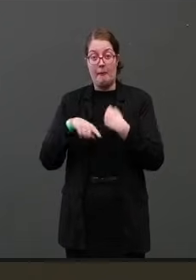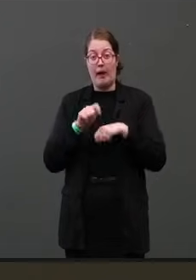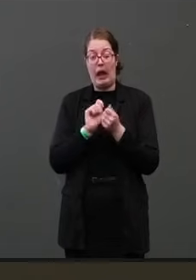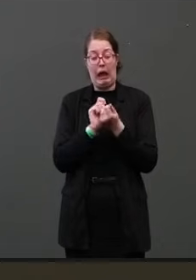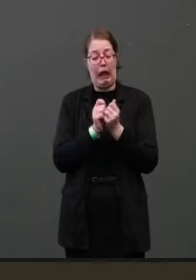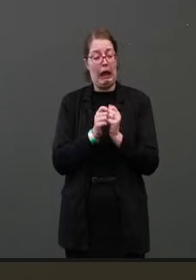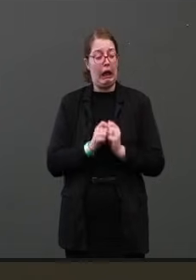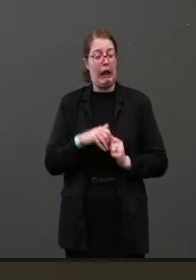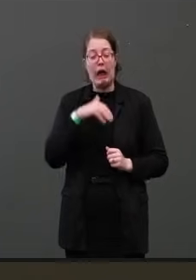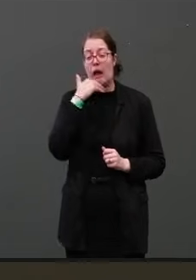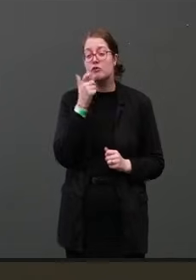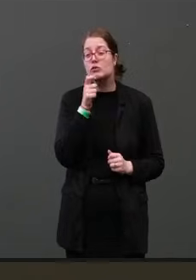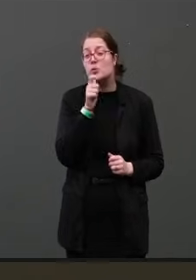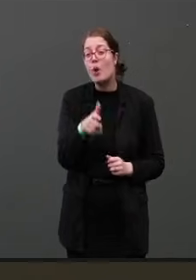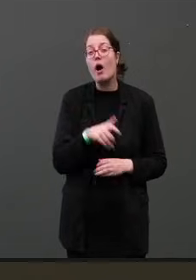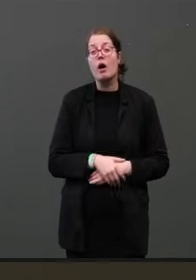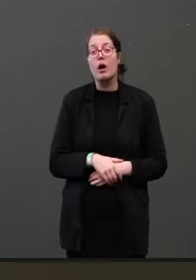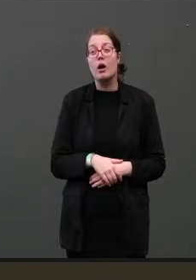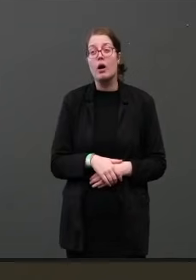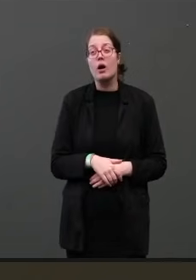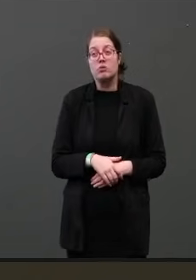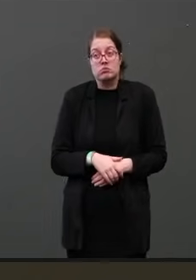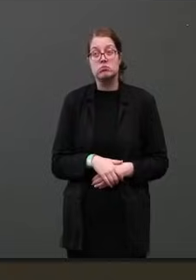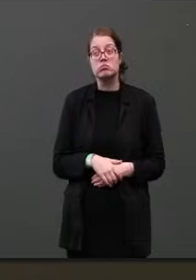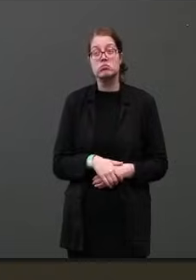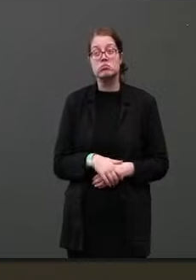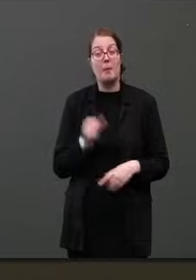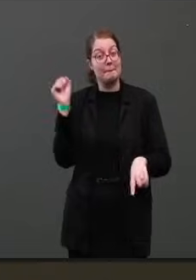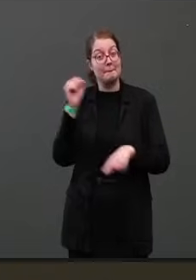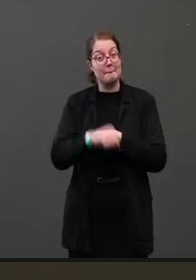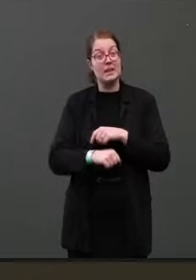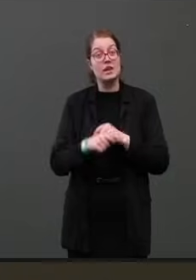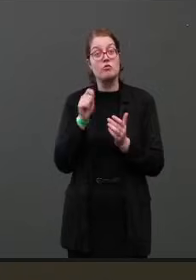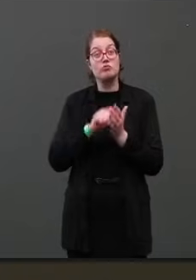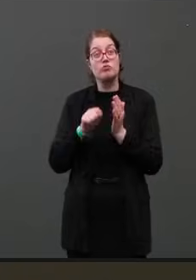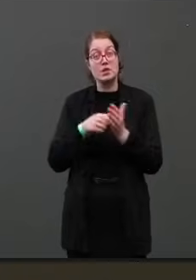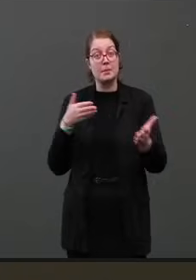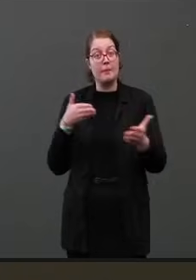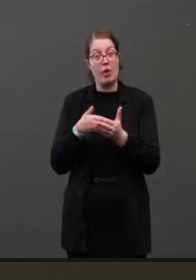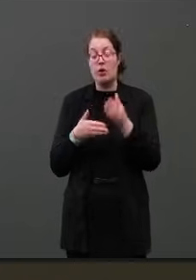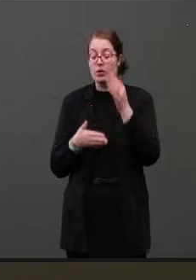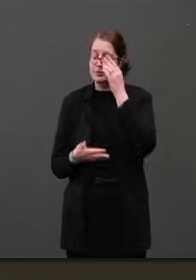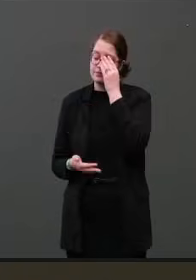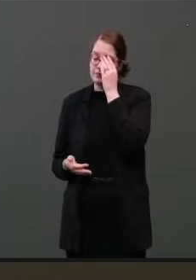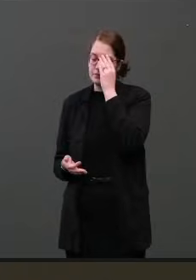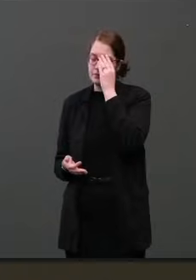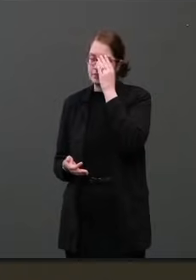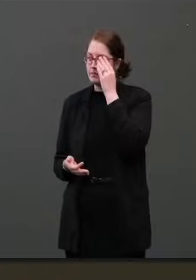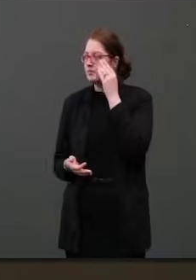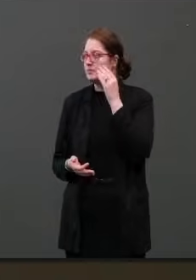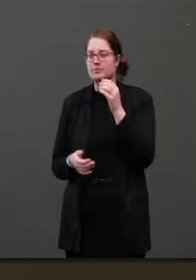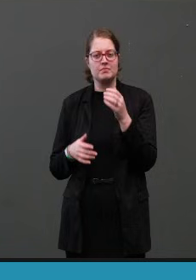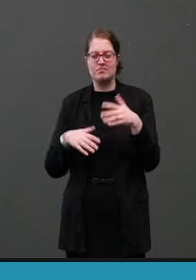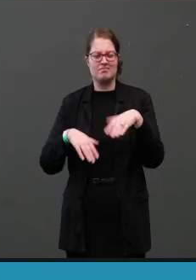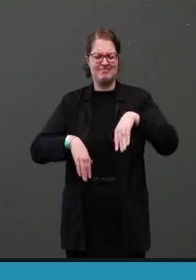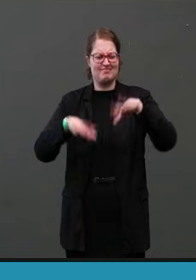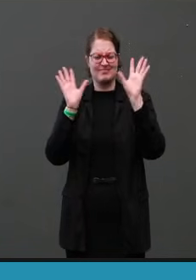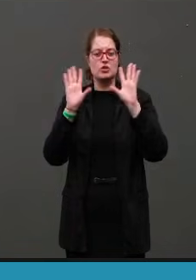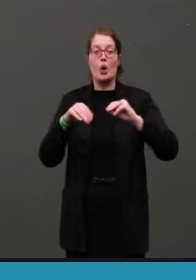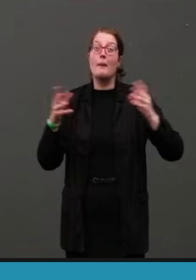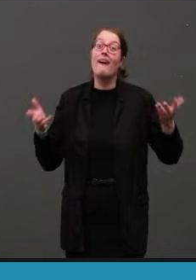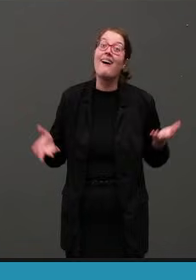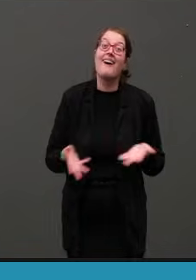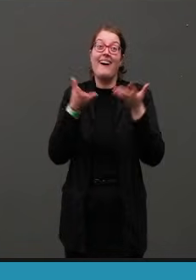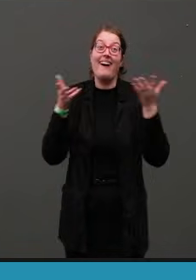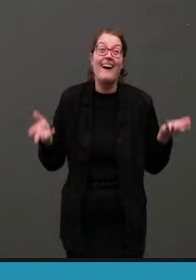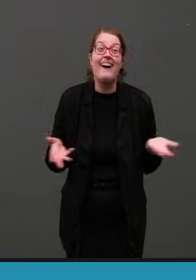to. That's how you beat writer's block. All right, enough pep talk. Let us get to the main event. As I see